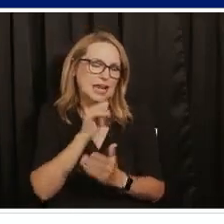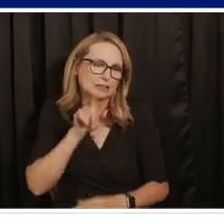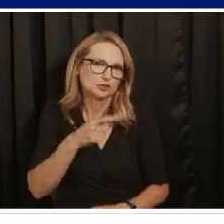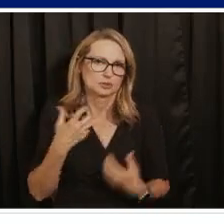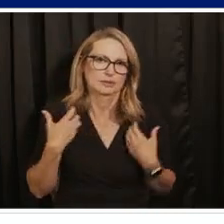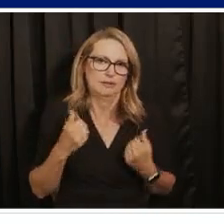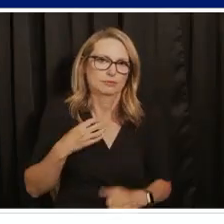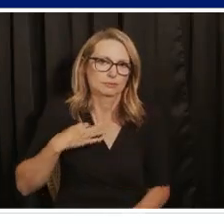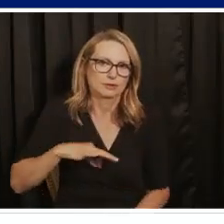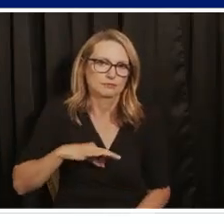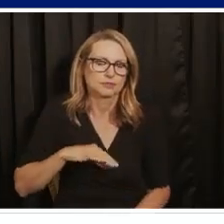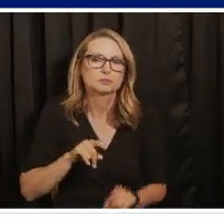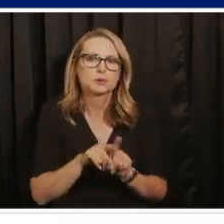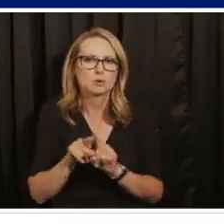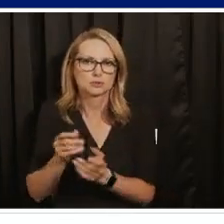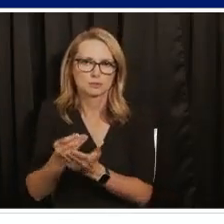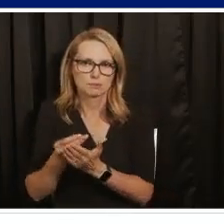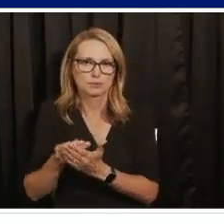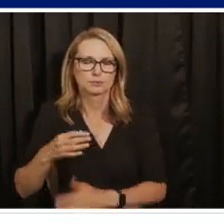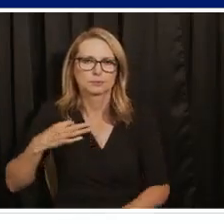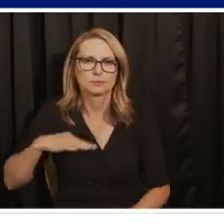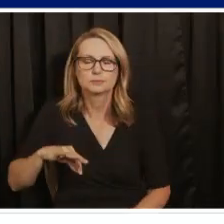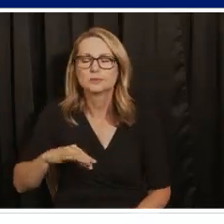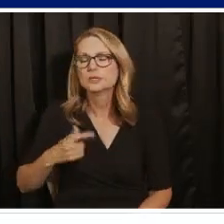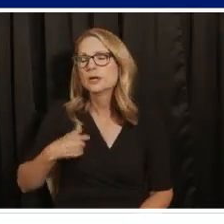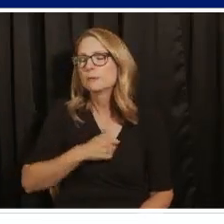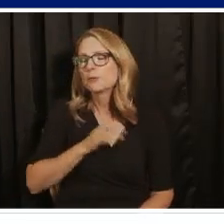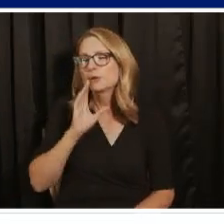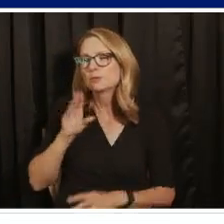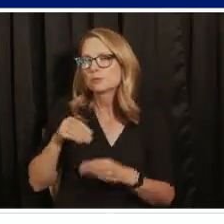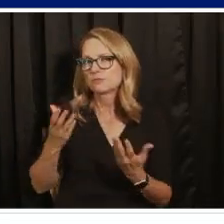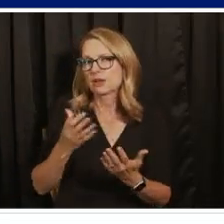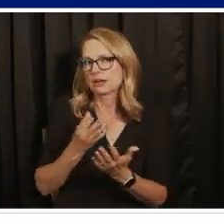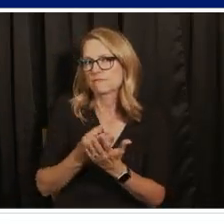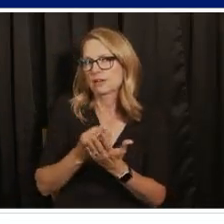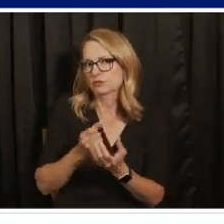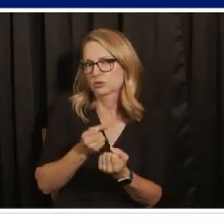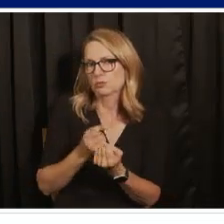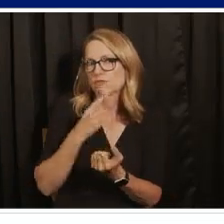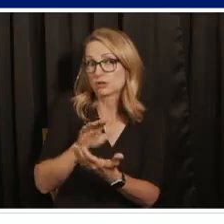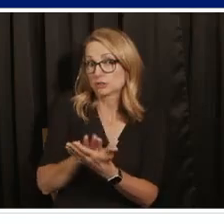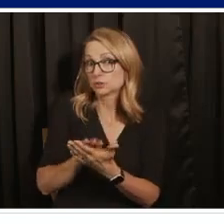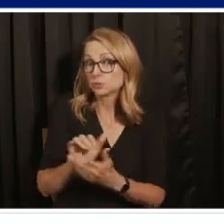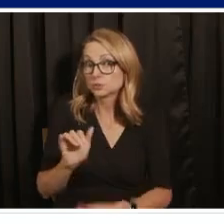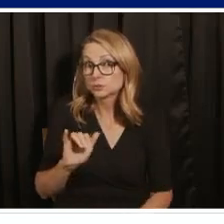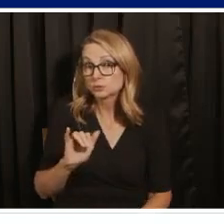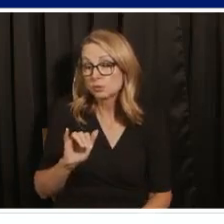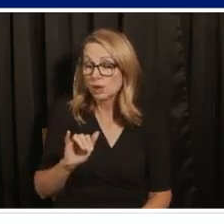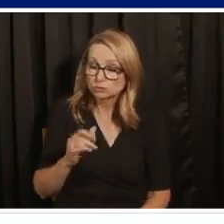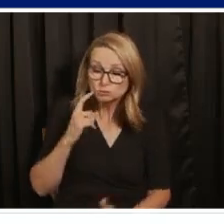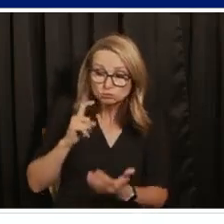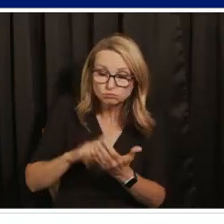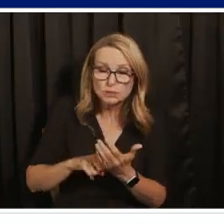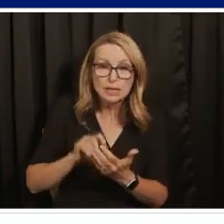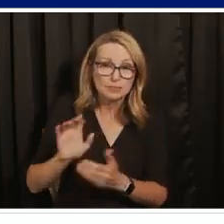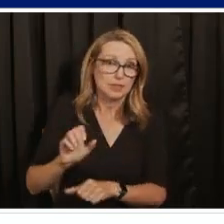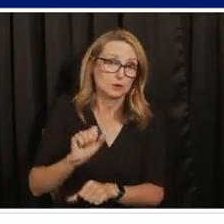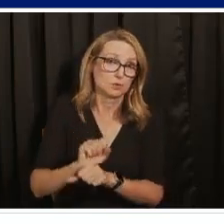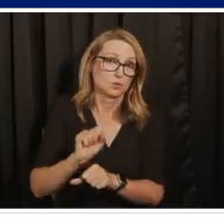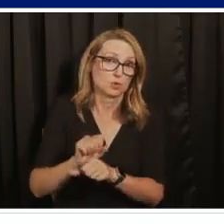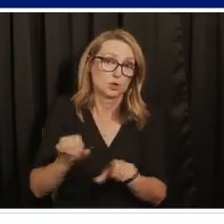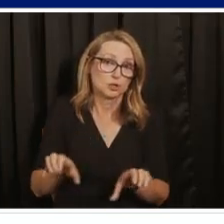later, but there will also be financial support to school districts that opt into the program in acknowledgement of their work. So we are